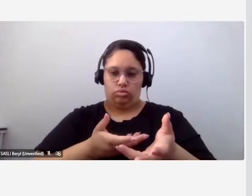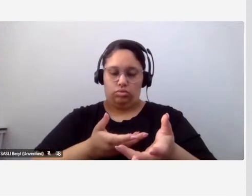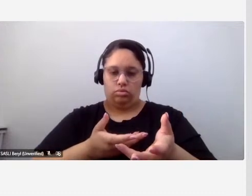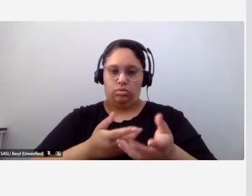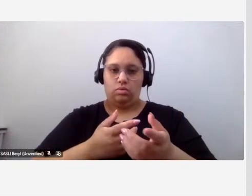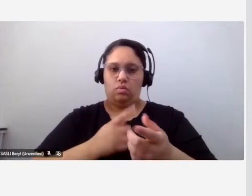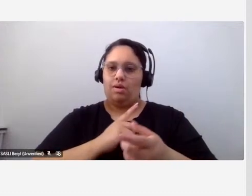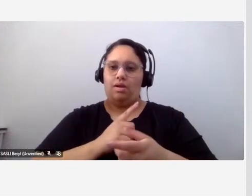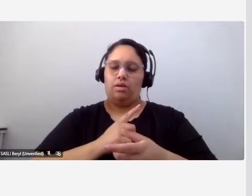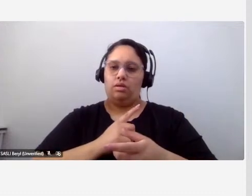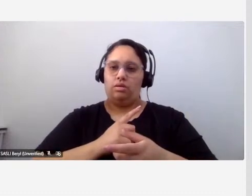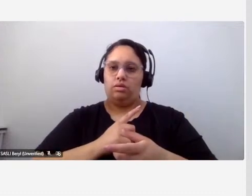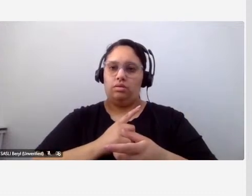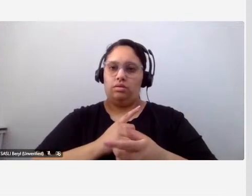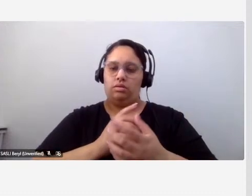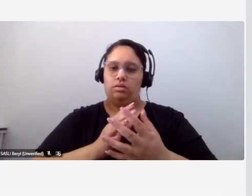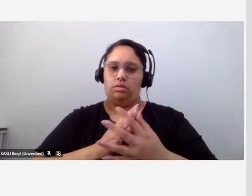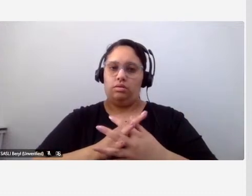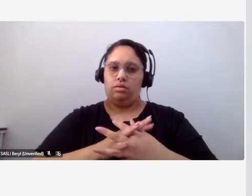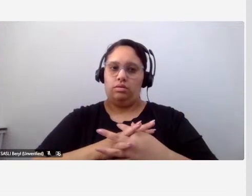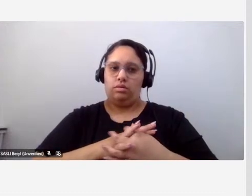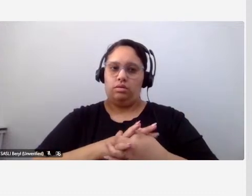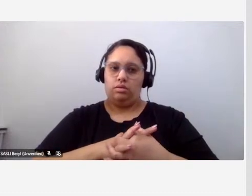Why so?